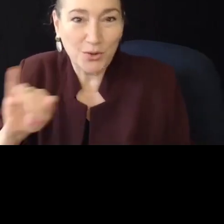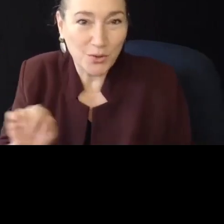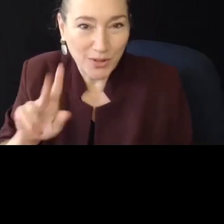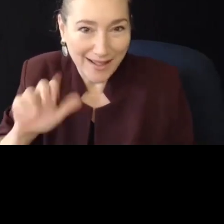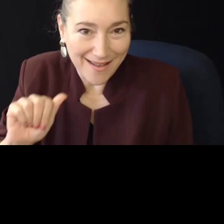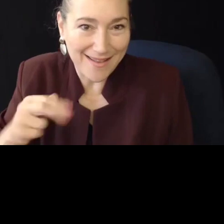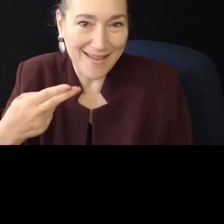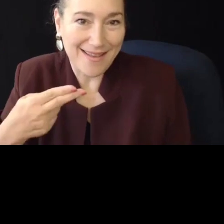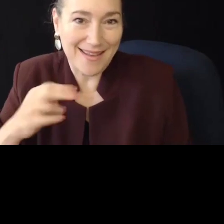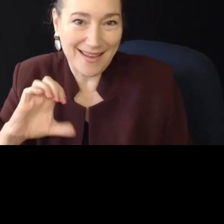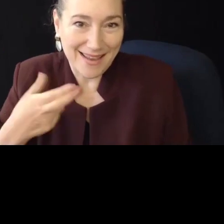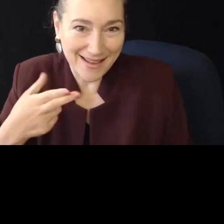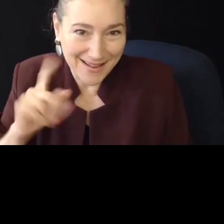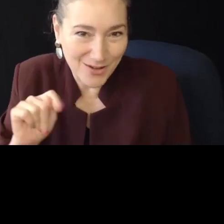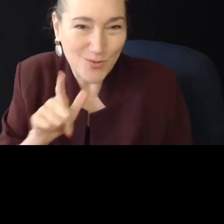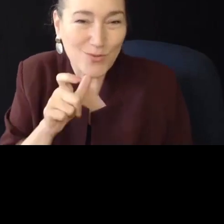pediatric care.